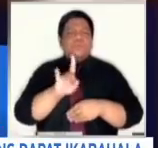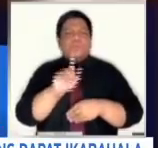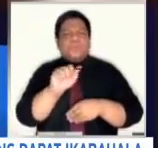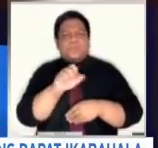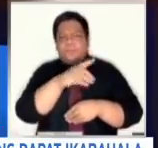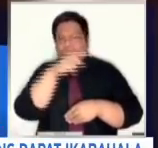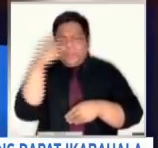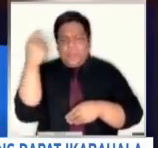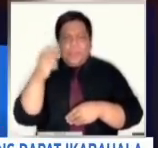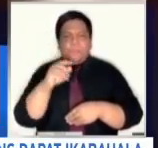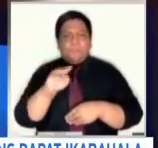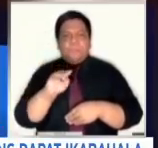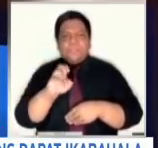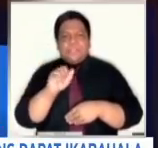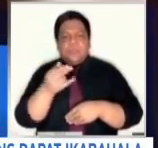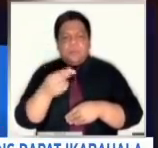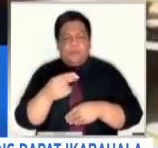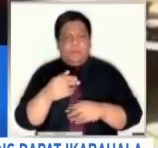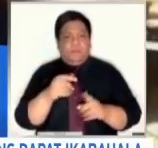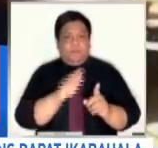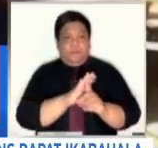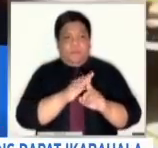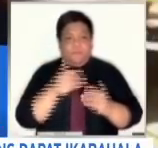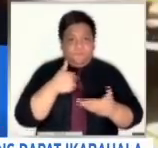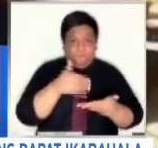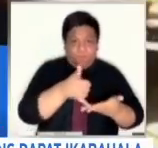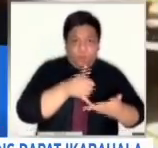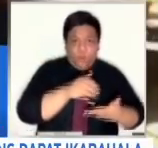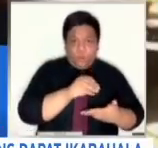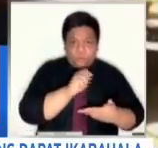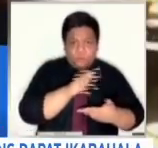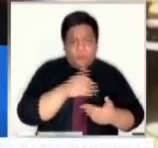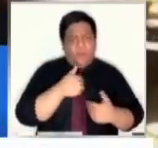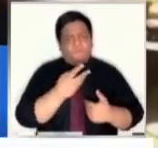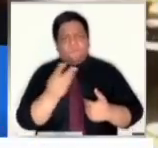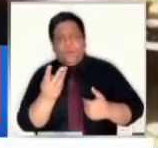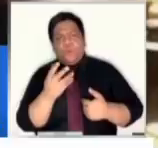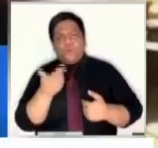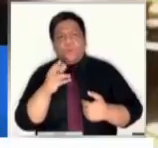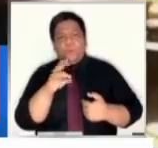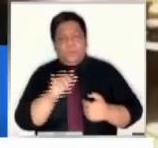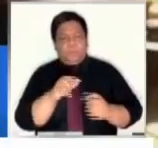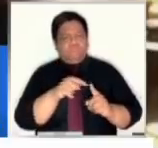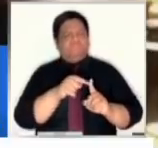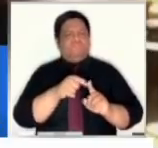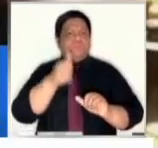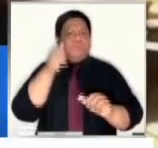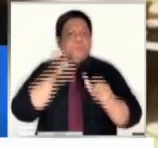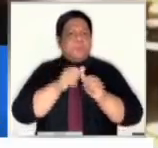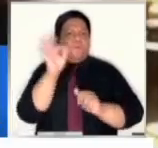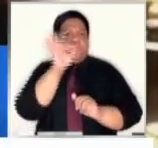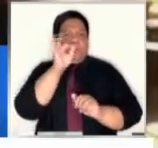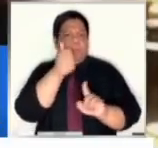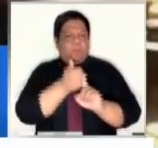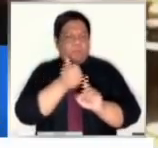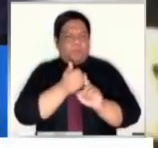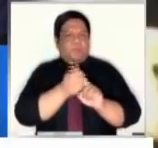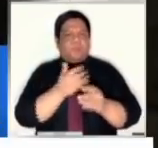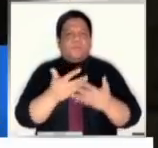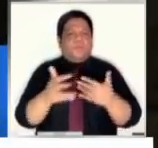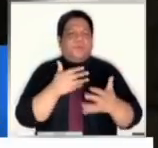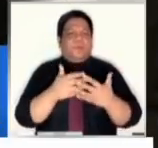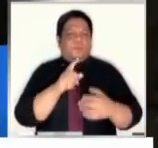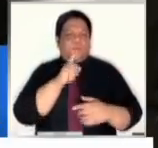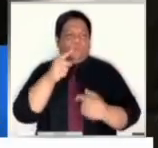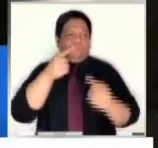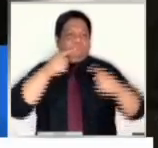na Grammys. Hindi raw makakalimutan ni H.E.R. ang kanyang Pinay roots habang tinatamasa ang tagumpay sa music industry.